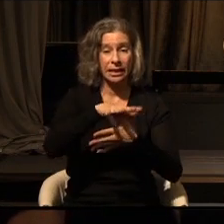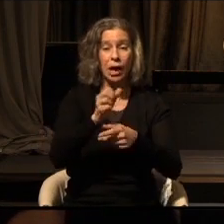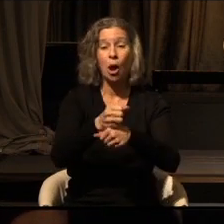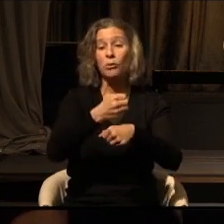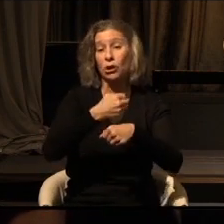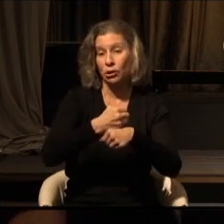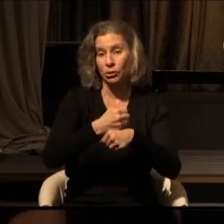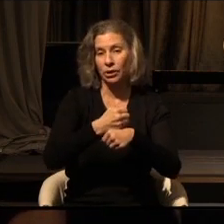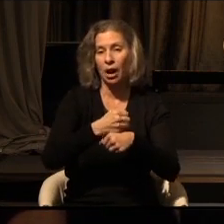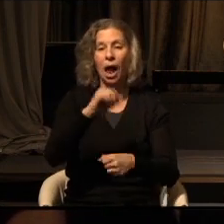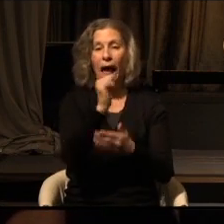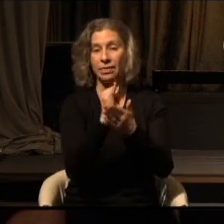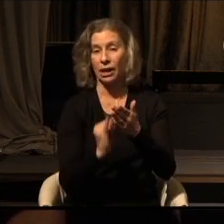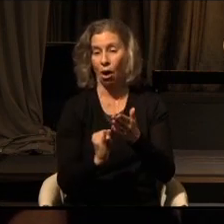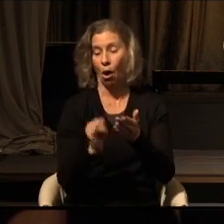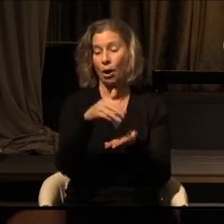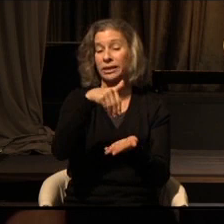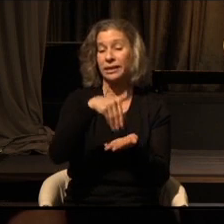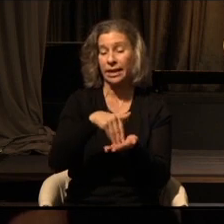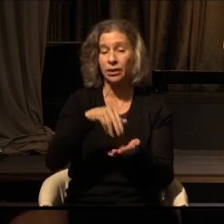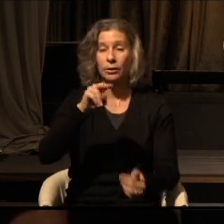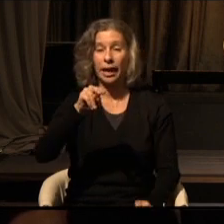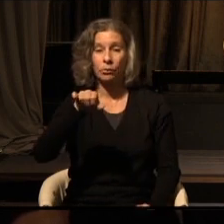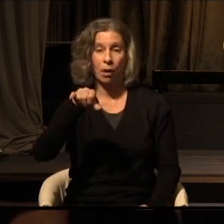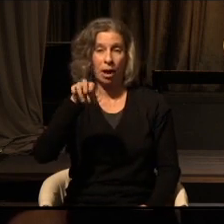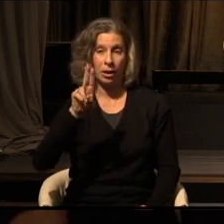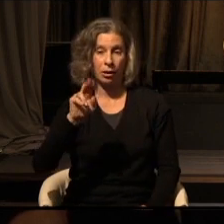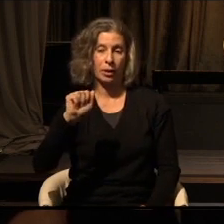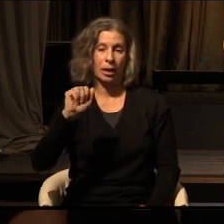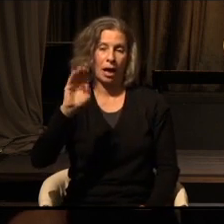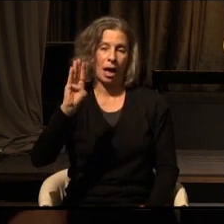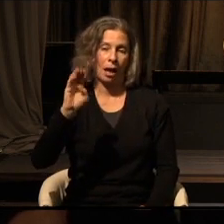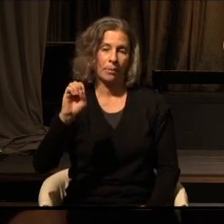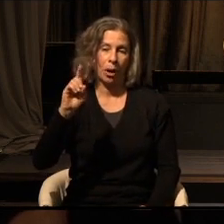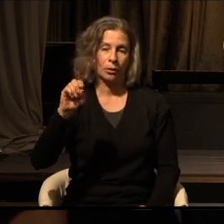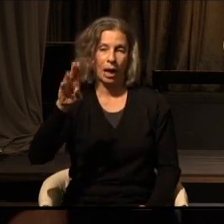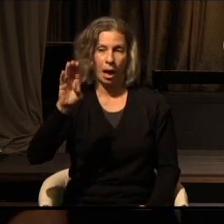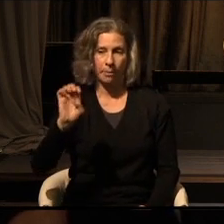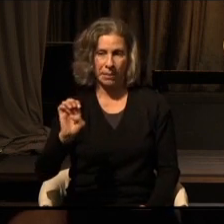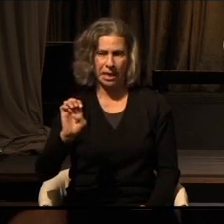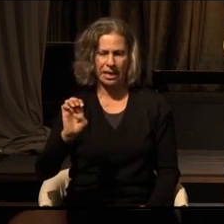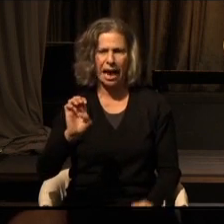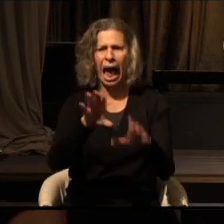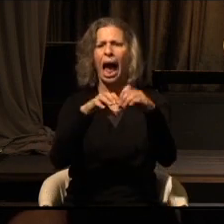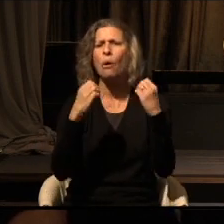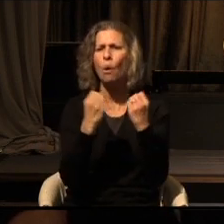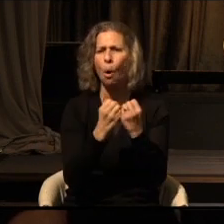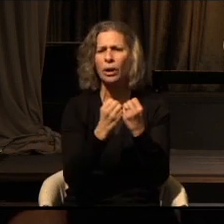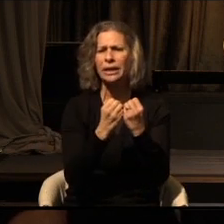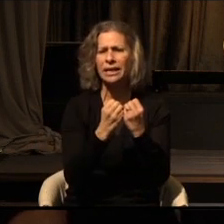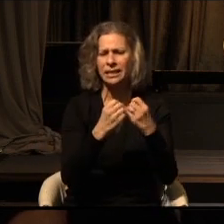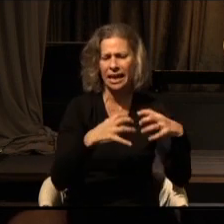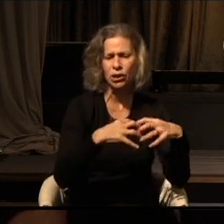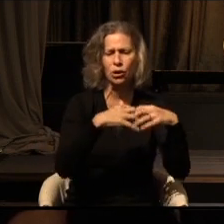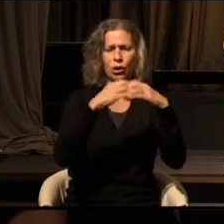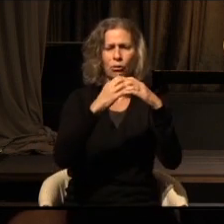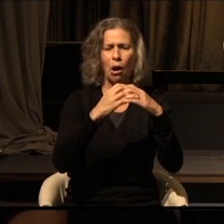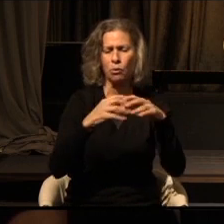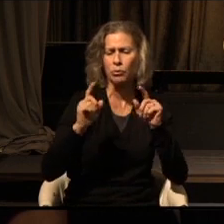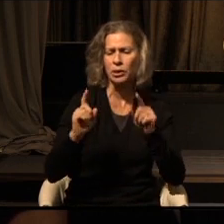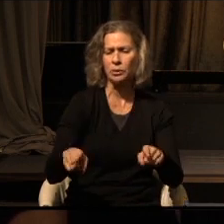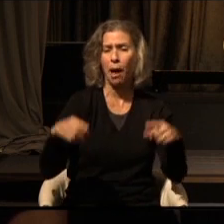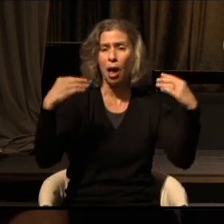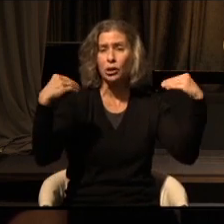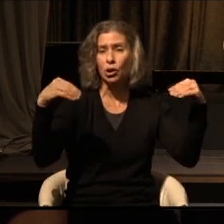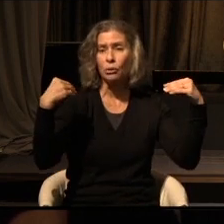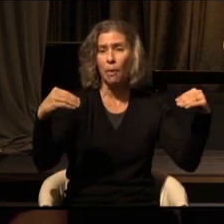Dhabi. One of the things that we talked about also was how organizational growth responds to more than just market forces.